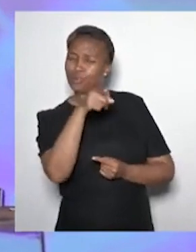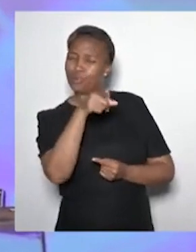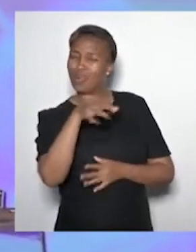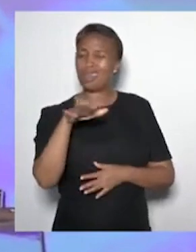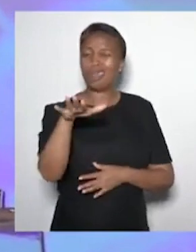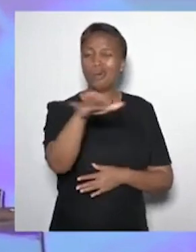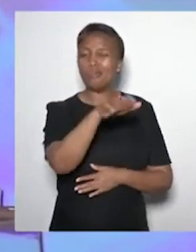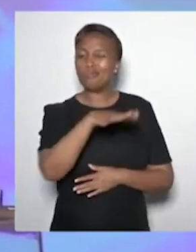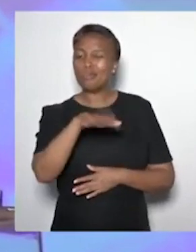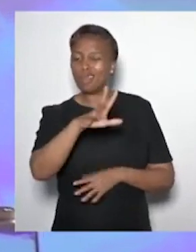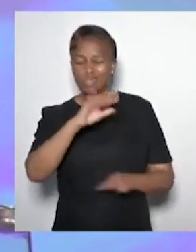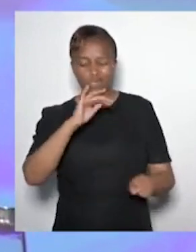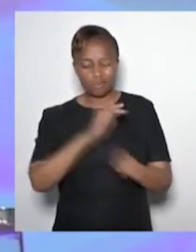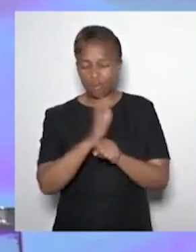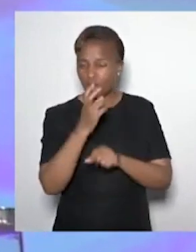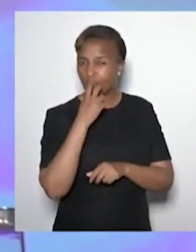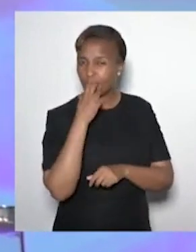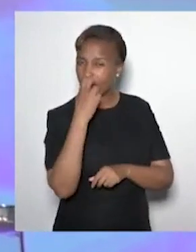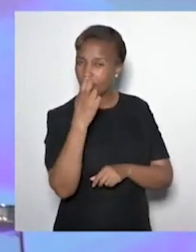of miracles?